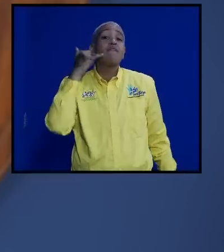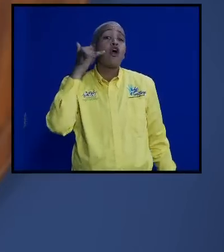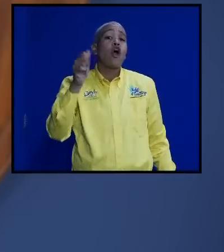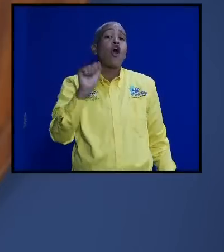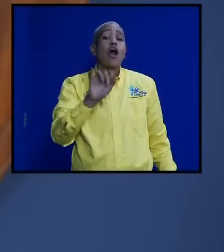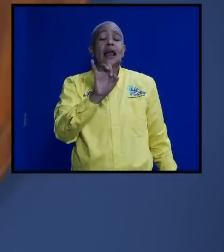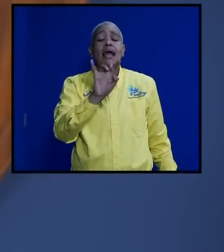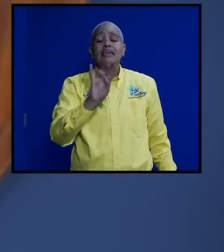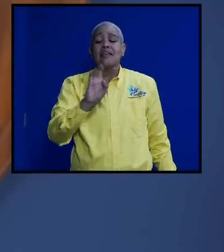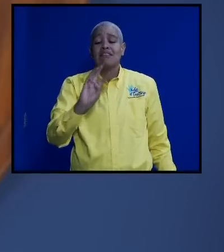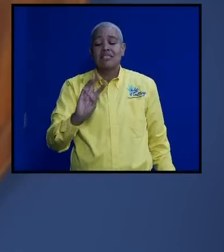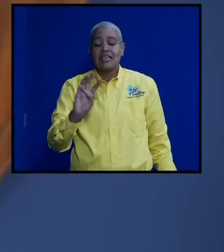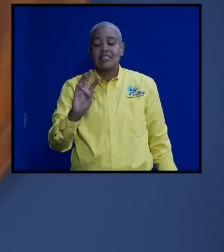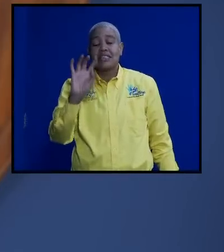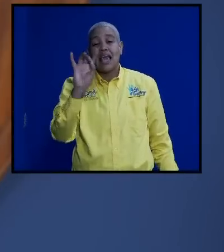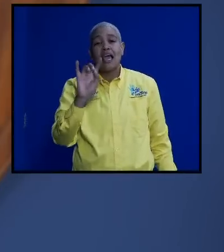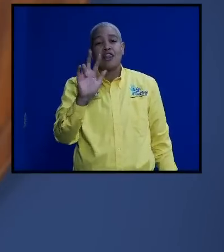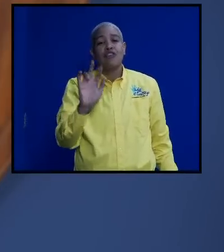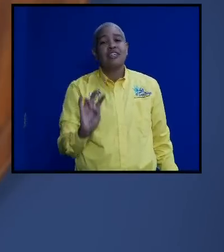at